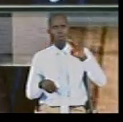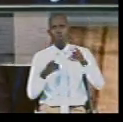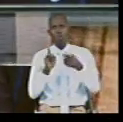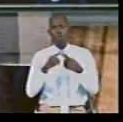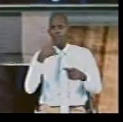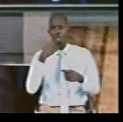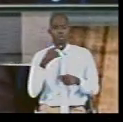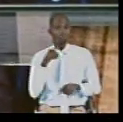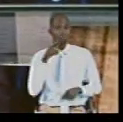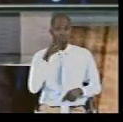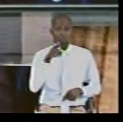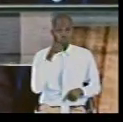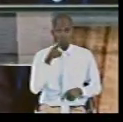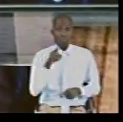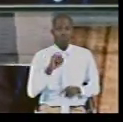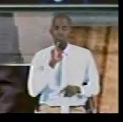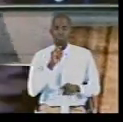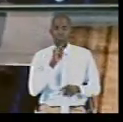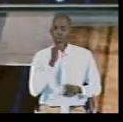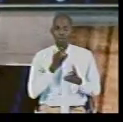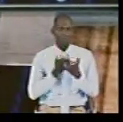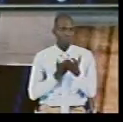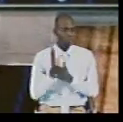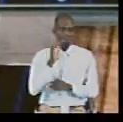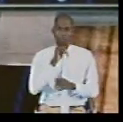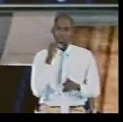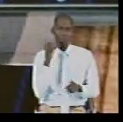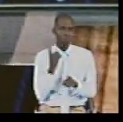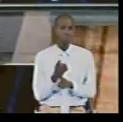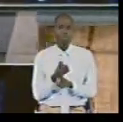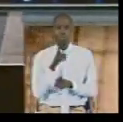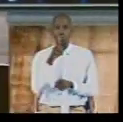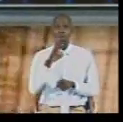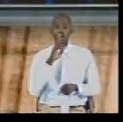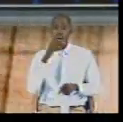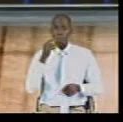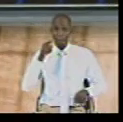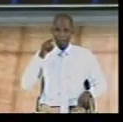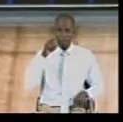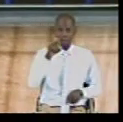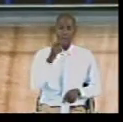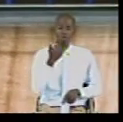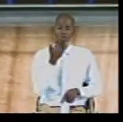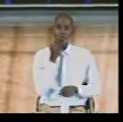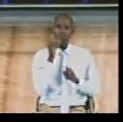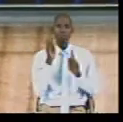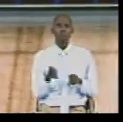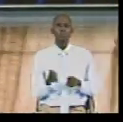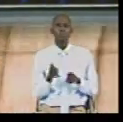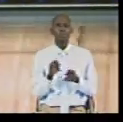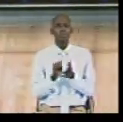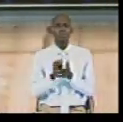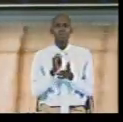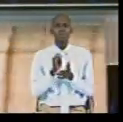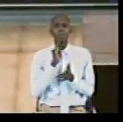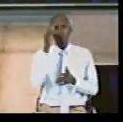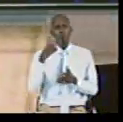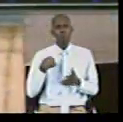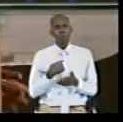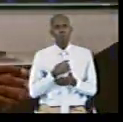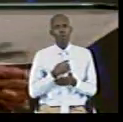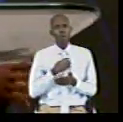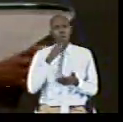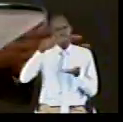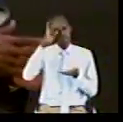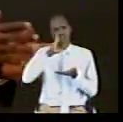not right. Thou art the man. That's why we're studying the scriptures. We're studying the scriptures so